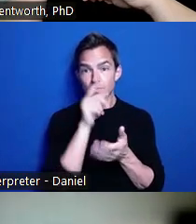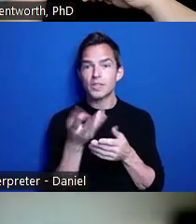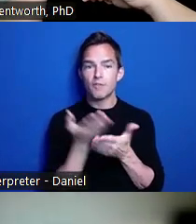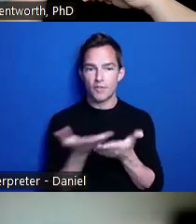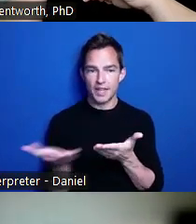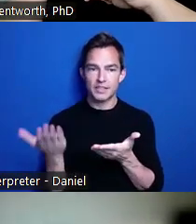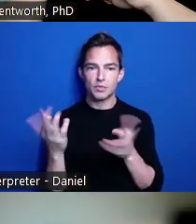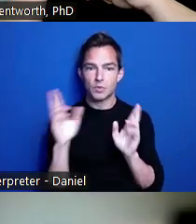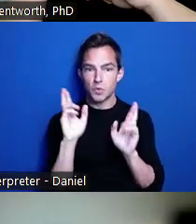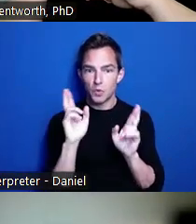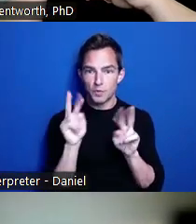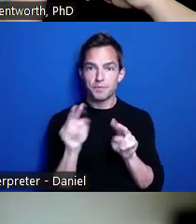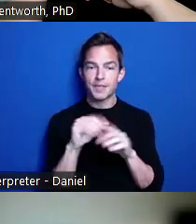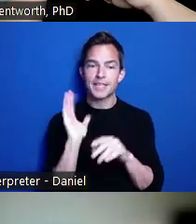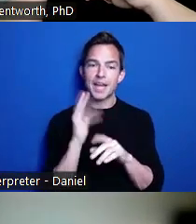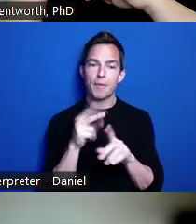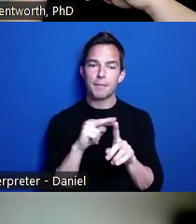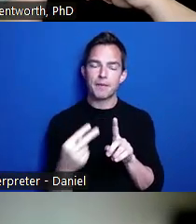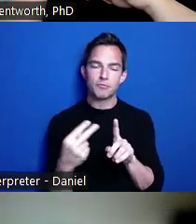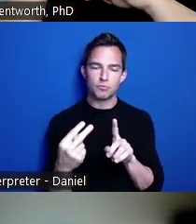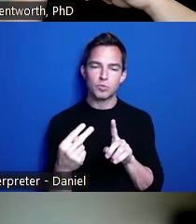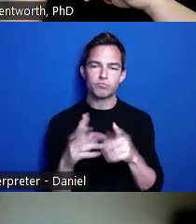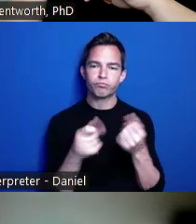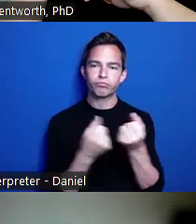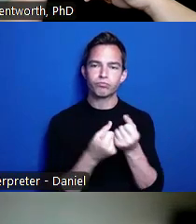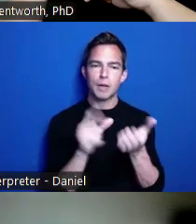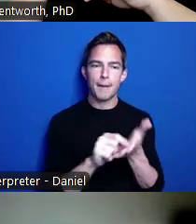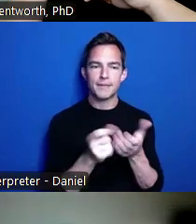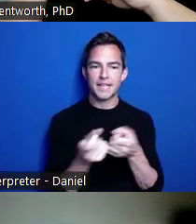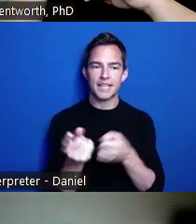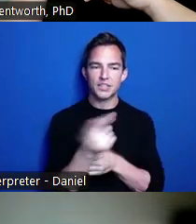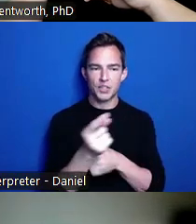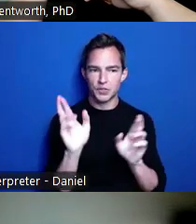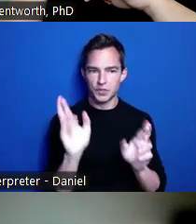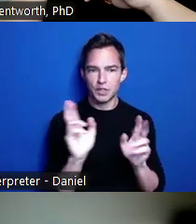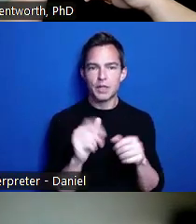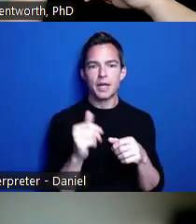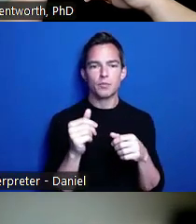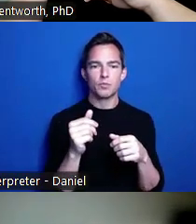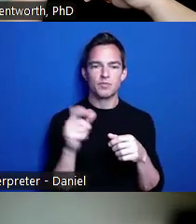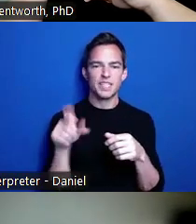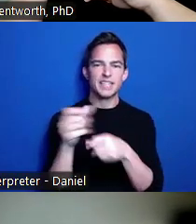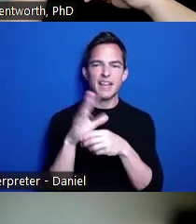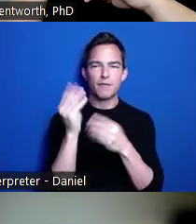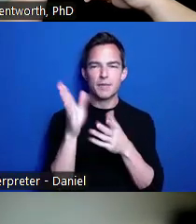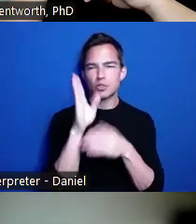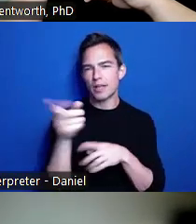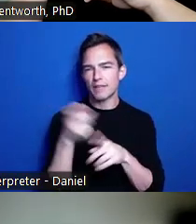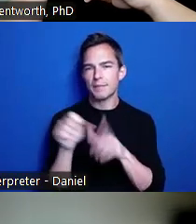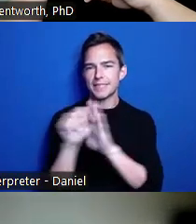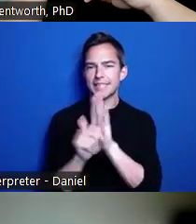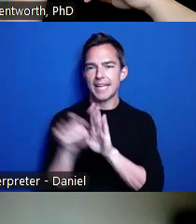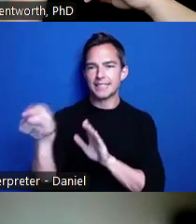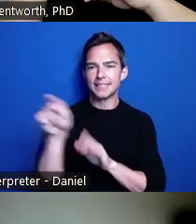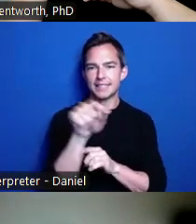hopeful that NRI is going to get behind and start publishing this next year. And we'll have to get that information directly from the states.